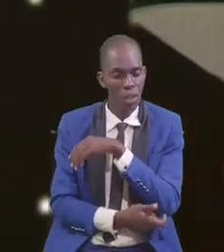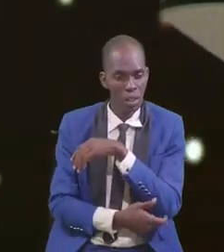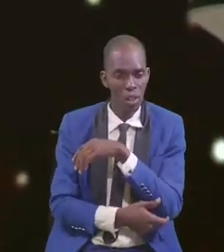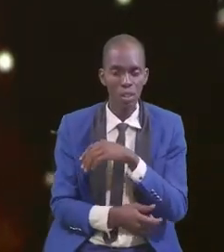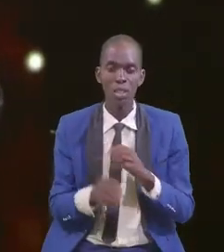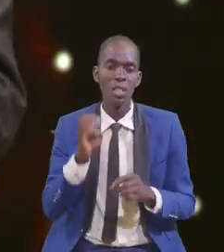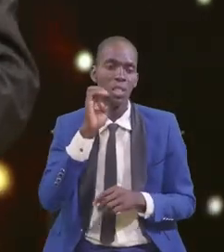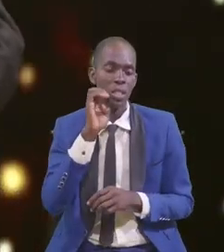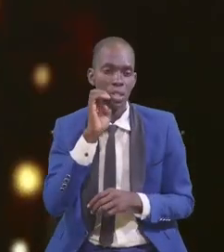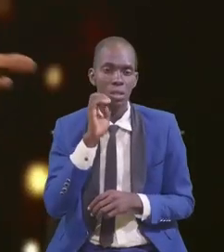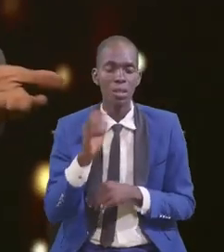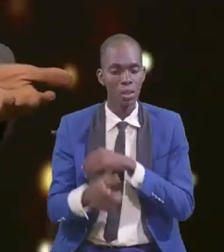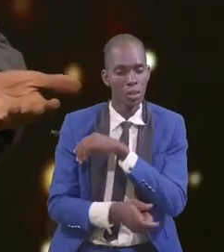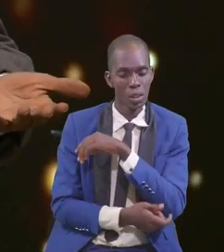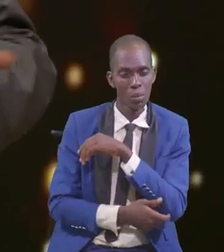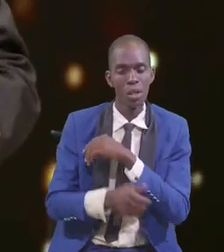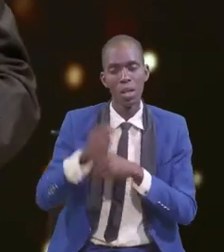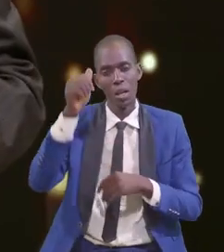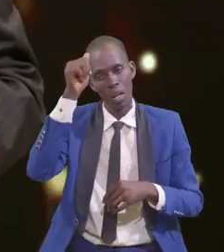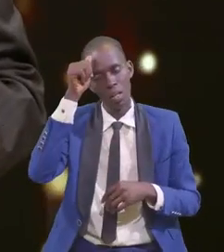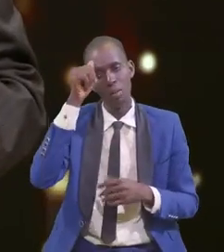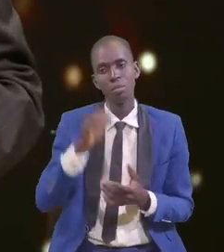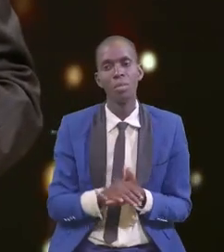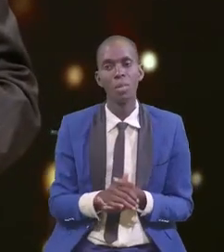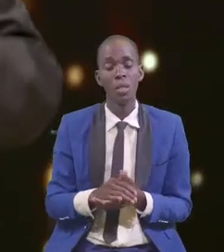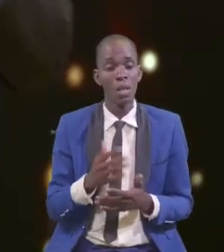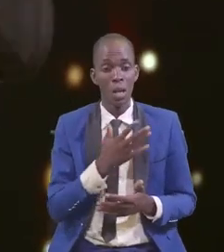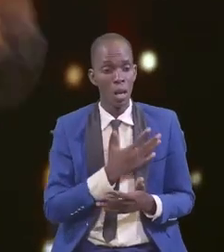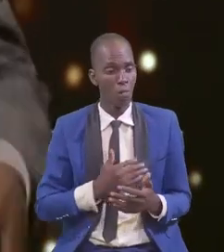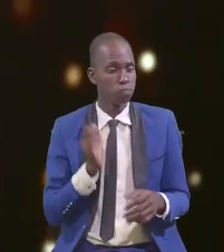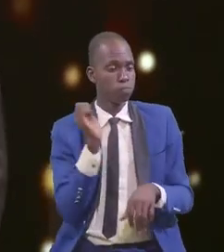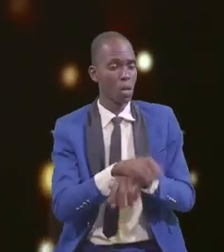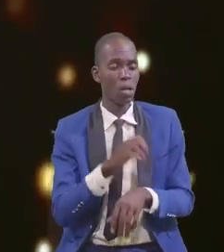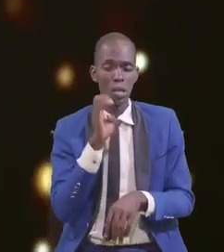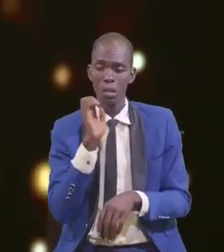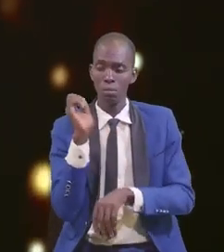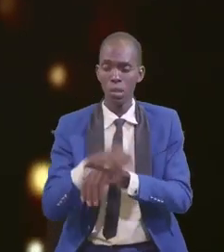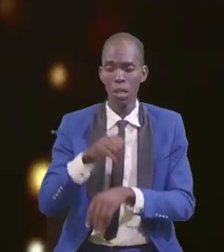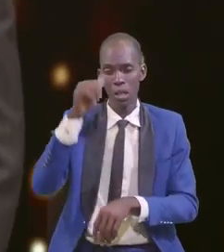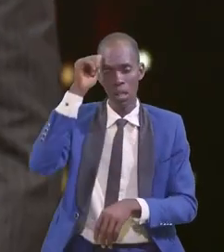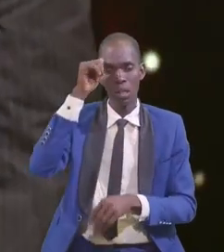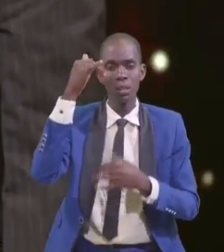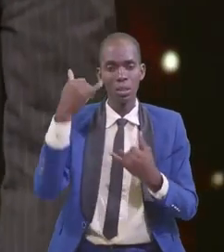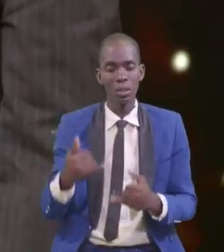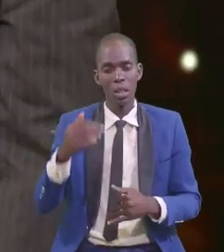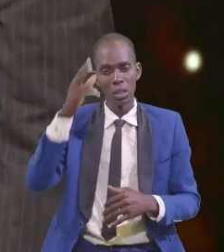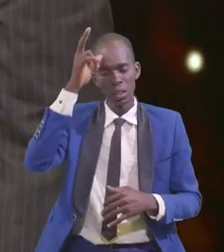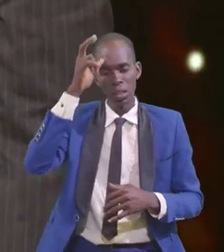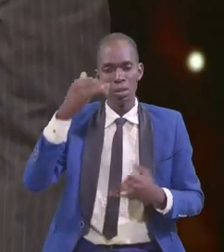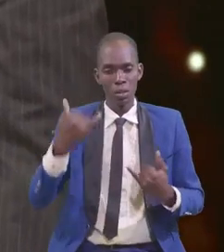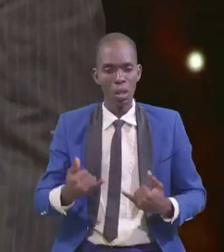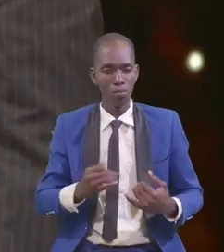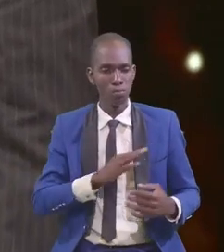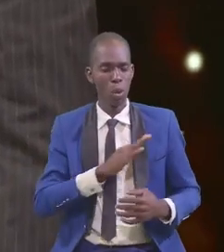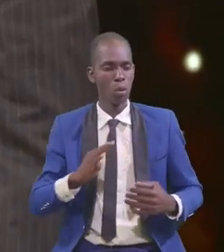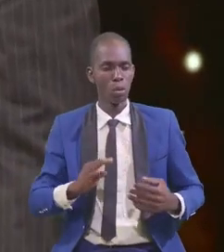Adam. And if he was so courageous, so daring to test the first